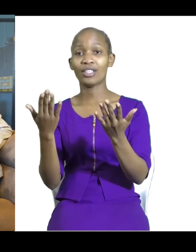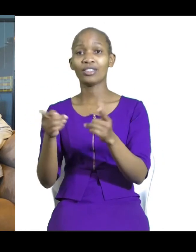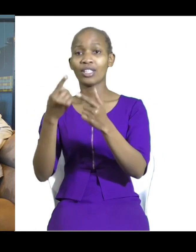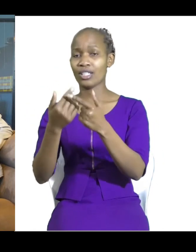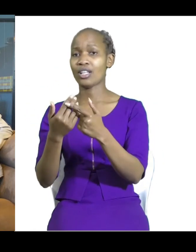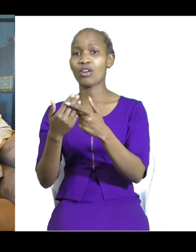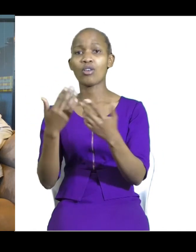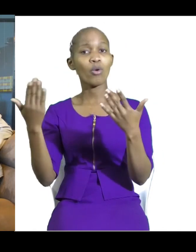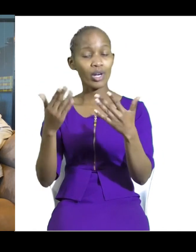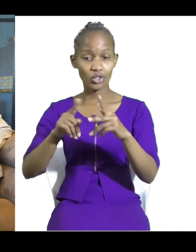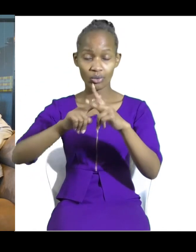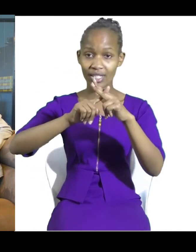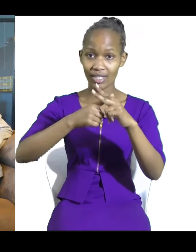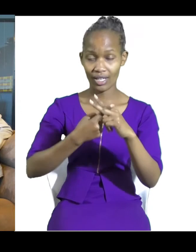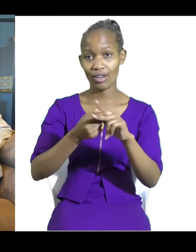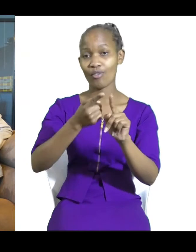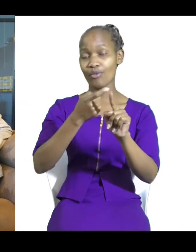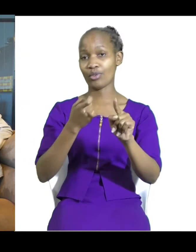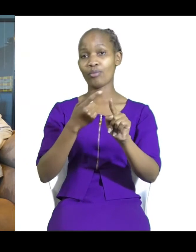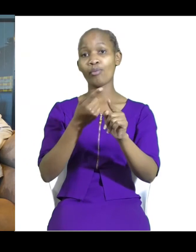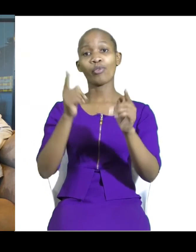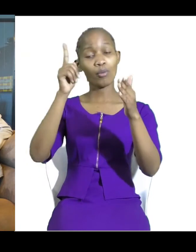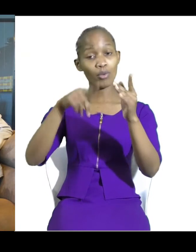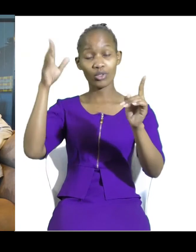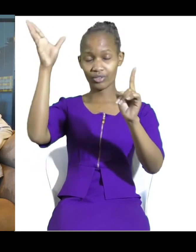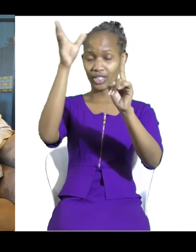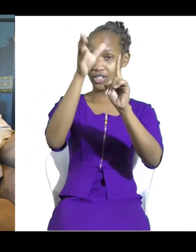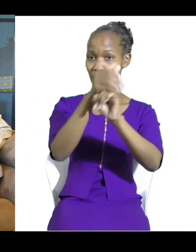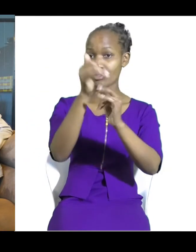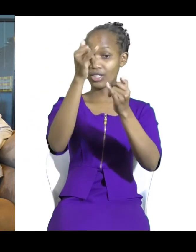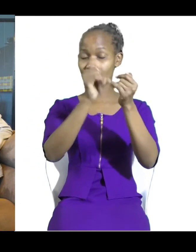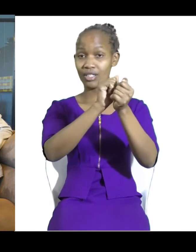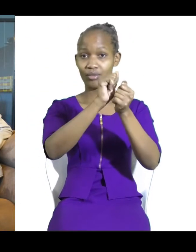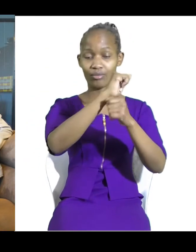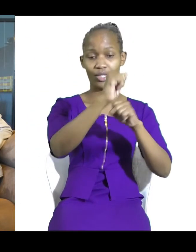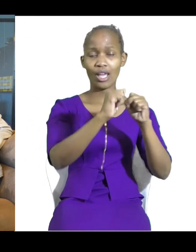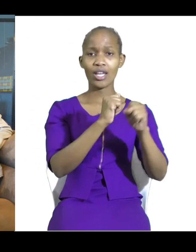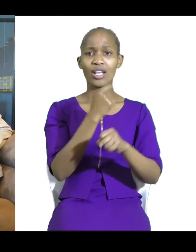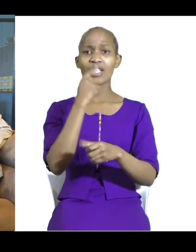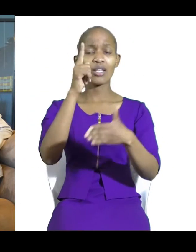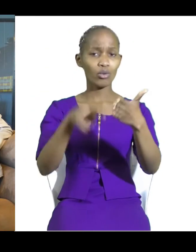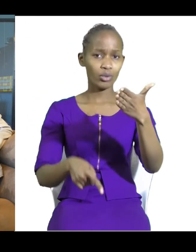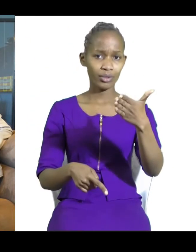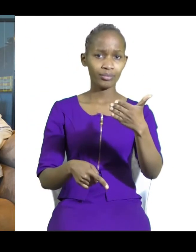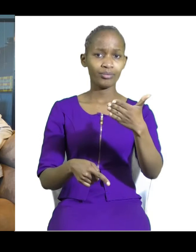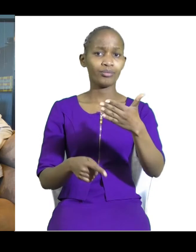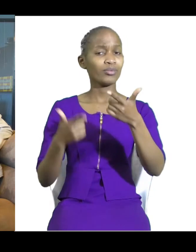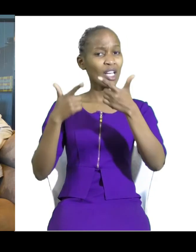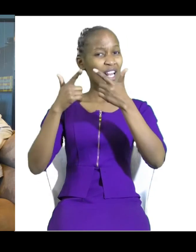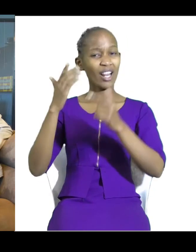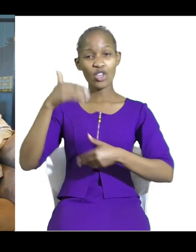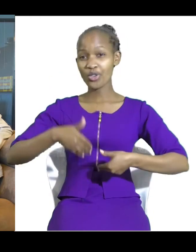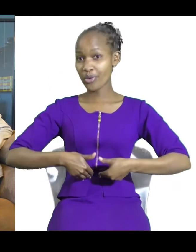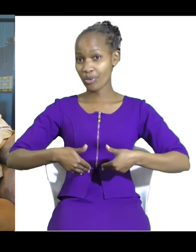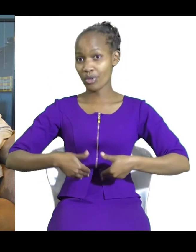the pickup from what we've been able to achieve for the last 15 years? So I would say that let the